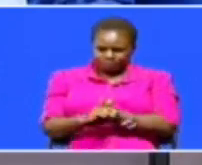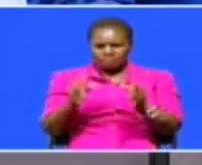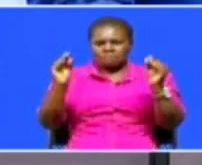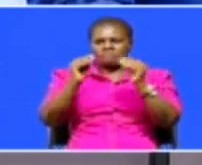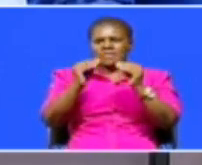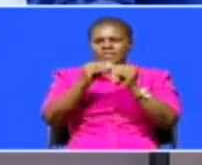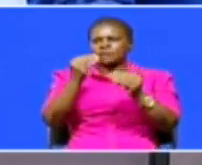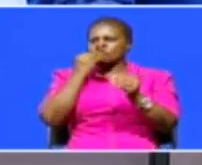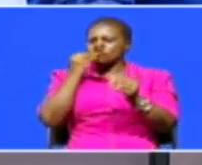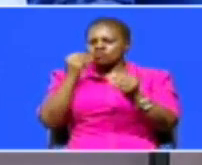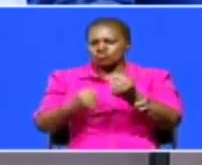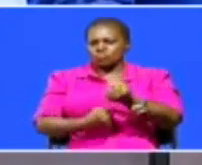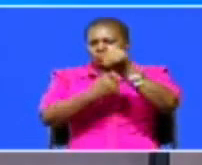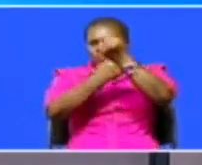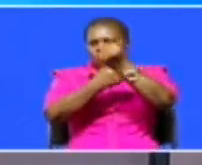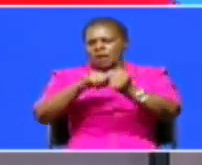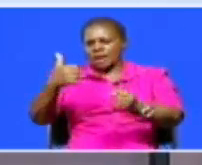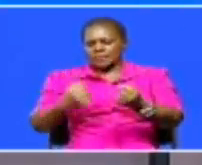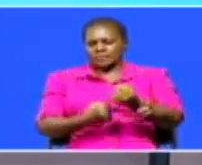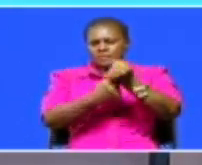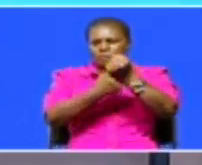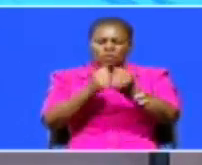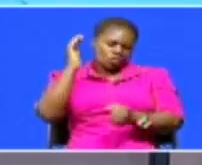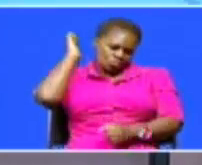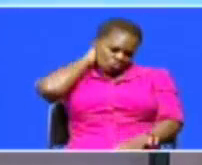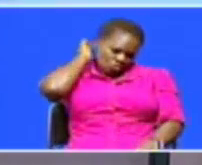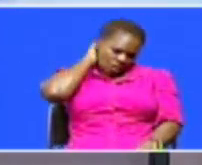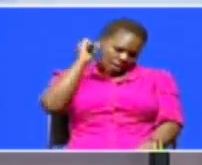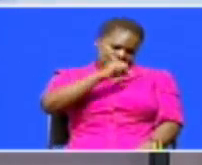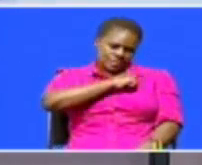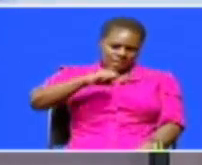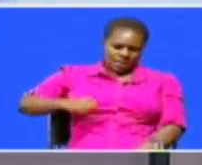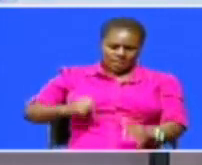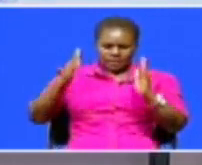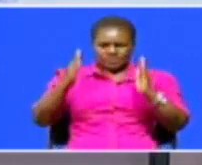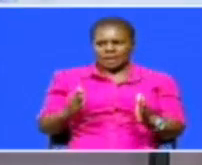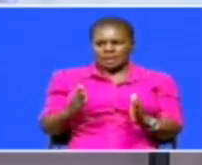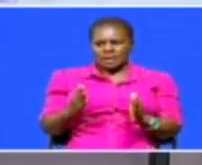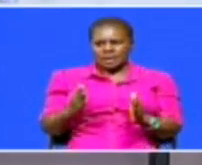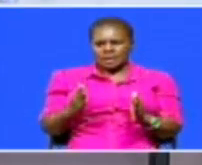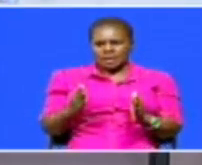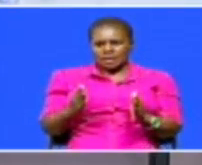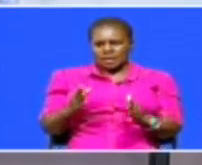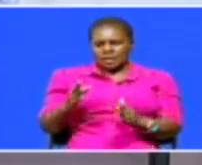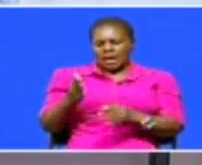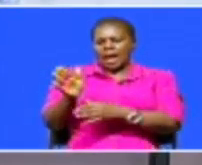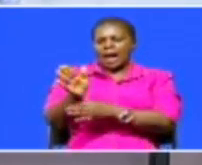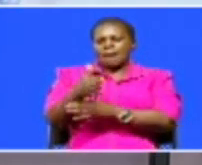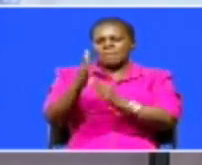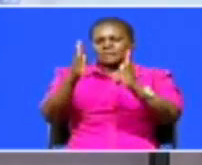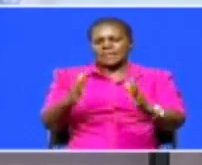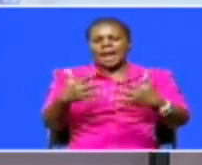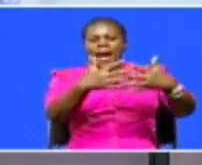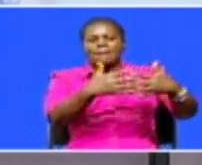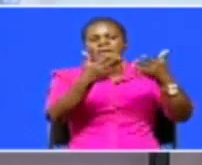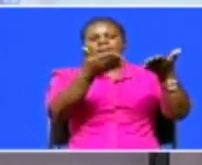Meeting for food donations and other support organized by Murang'a Senator Irungu Kang'ata and attended by U.S. Ambassador to Kenya